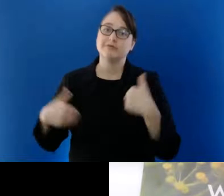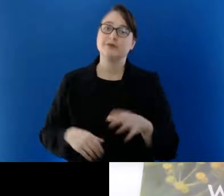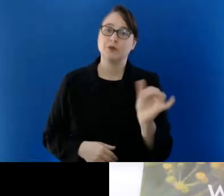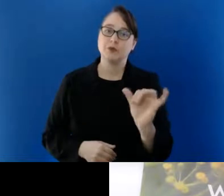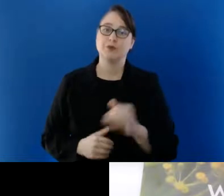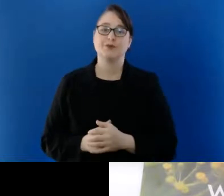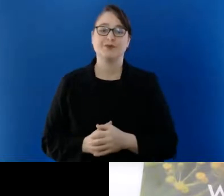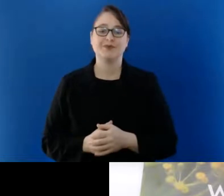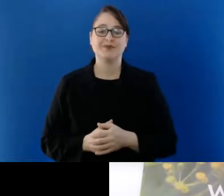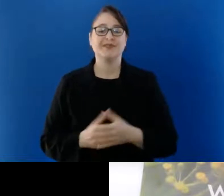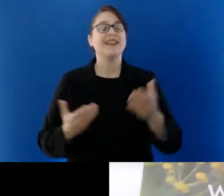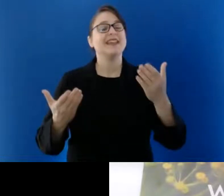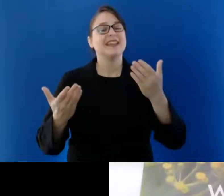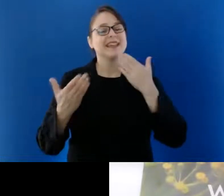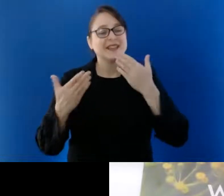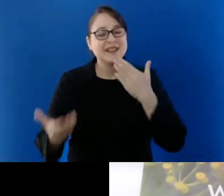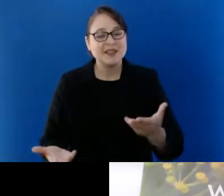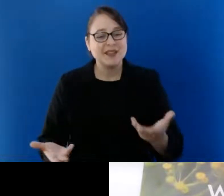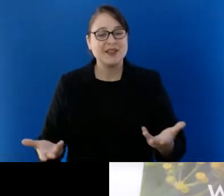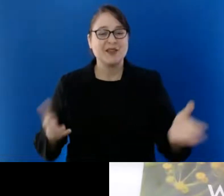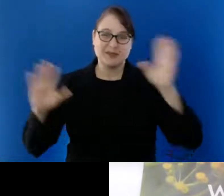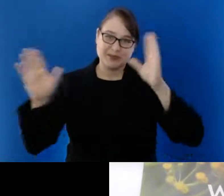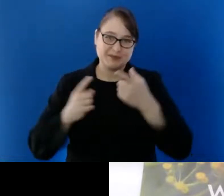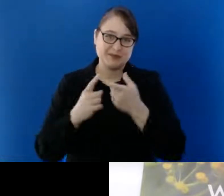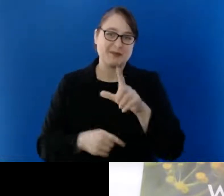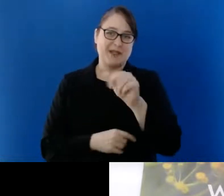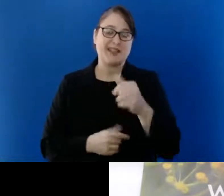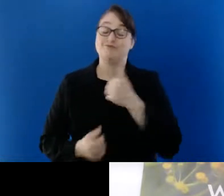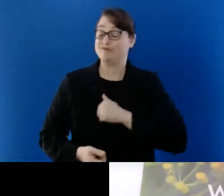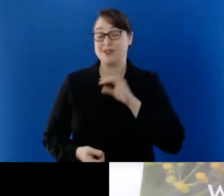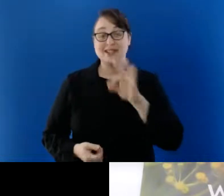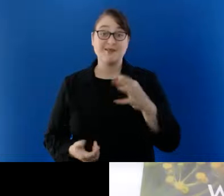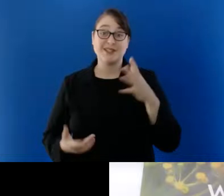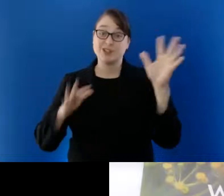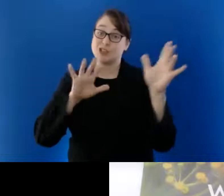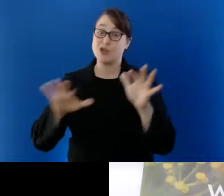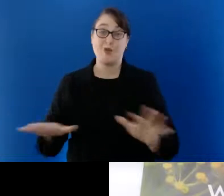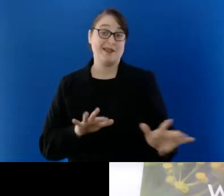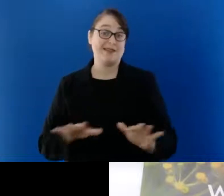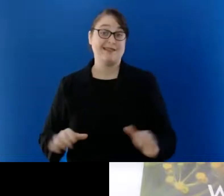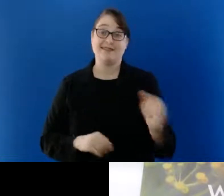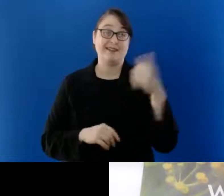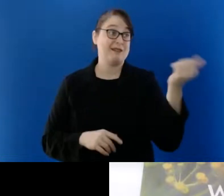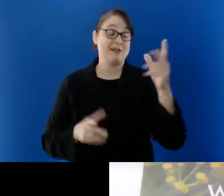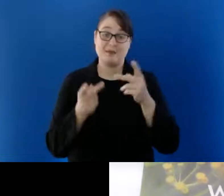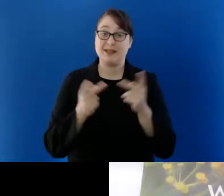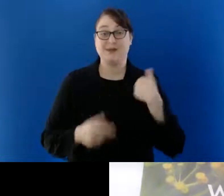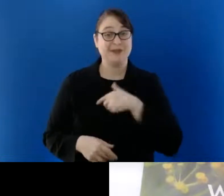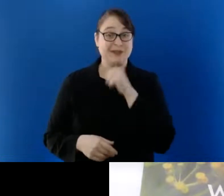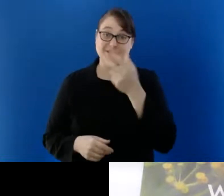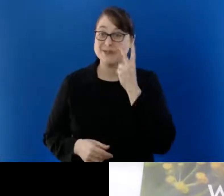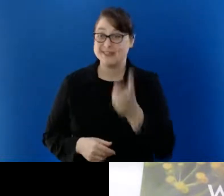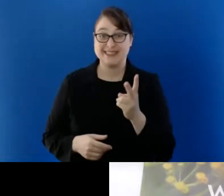LA. Nice sunny weather. Sorry if it's snowing other places, but we don't really see the seasons like you guys do. But greetings from